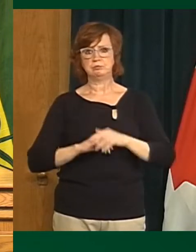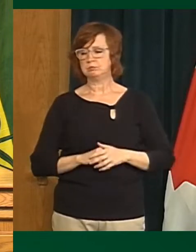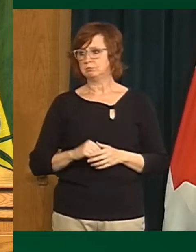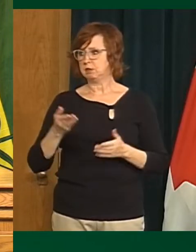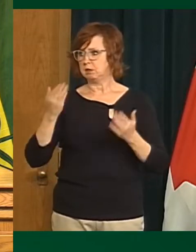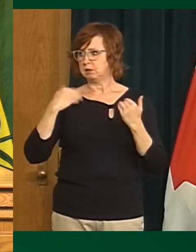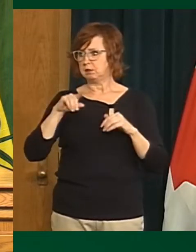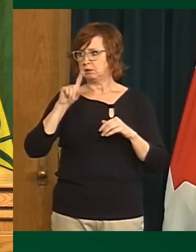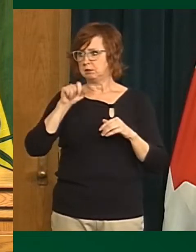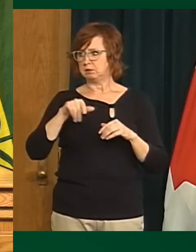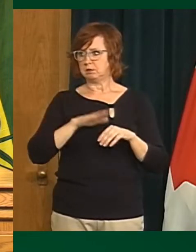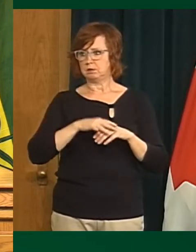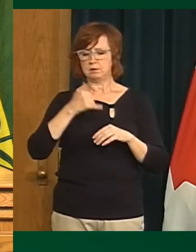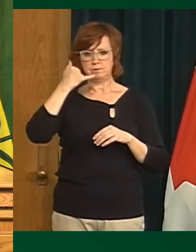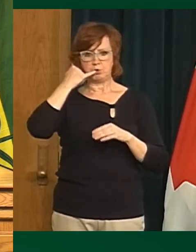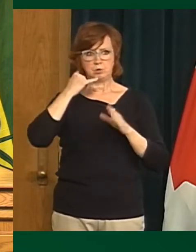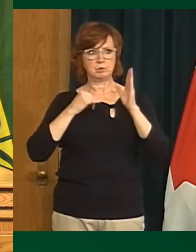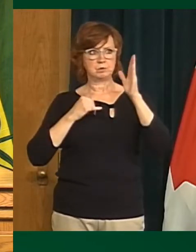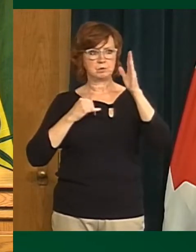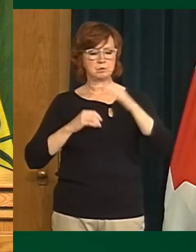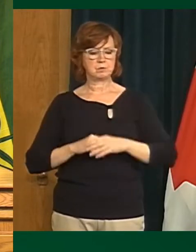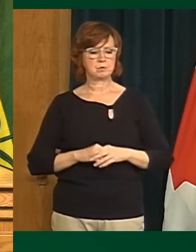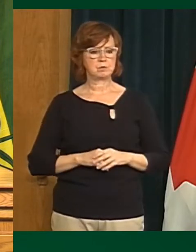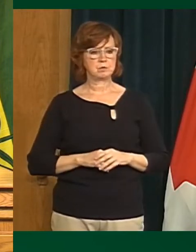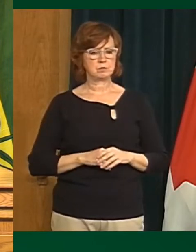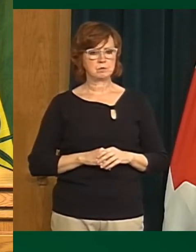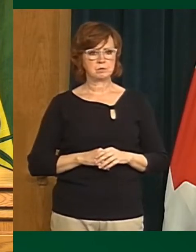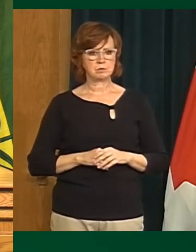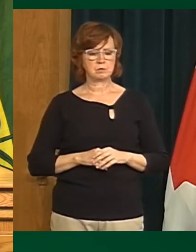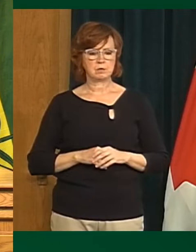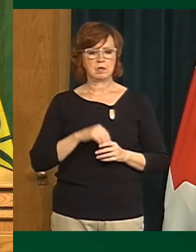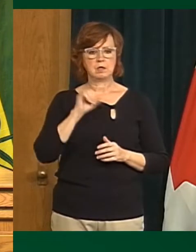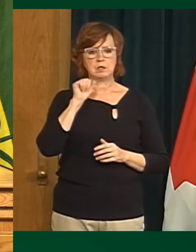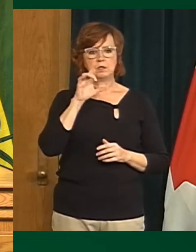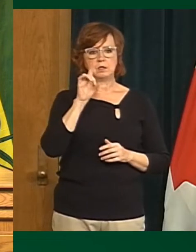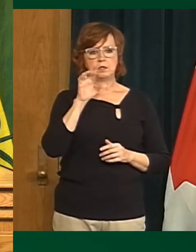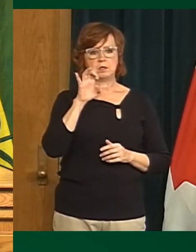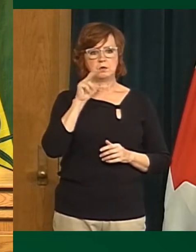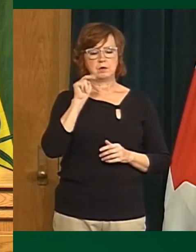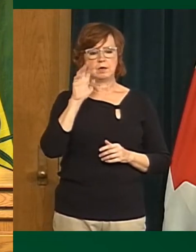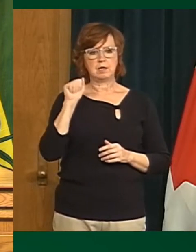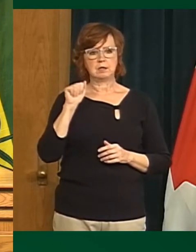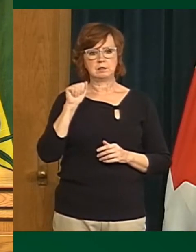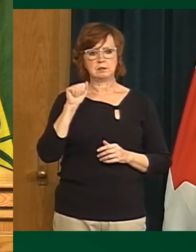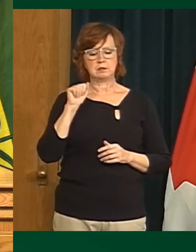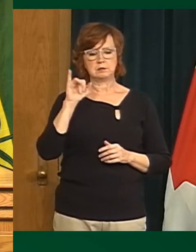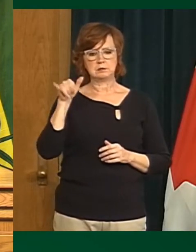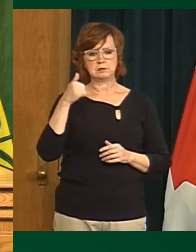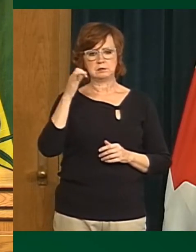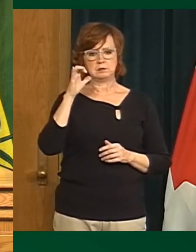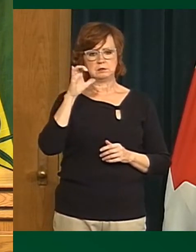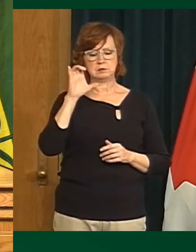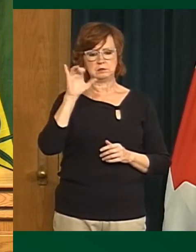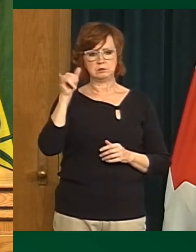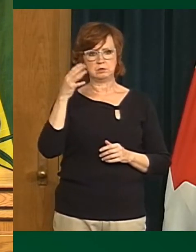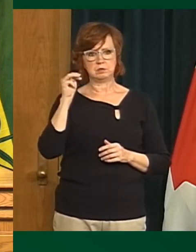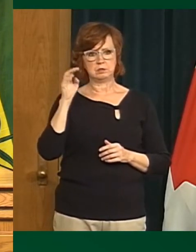We'll take our next question on the line. We have Adriana Christensen with CJME.